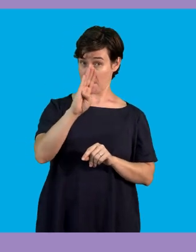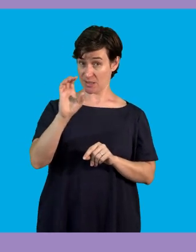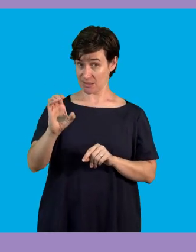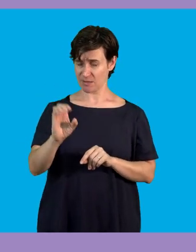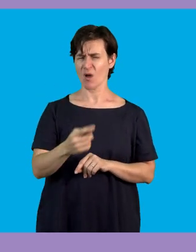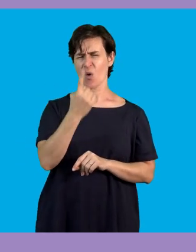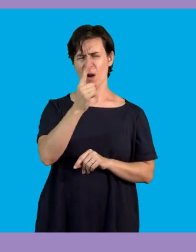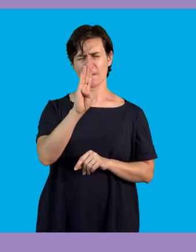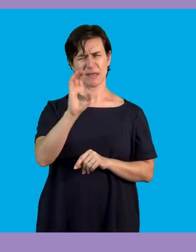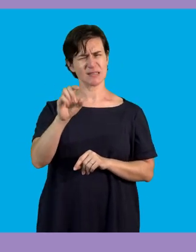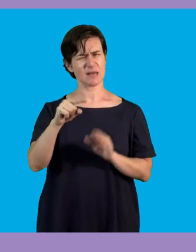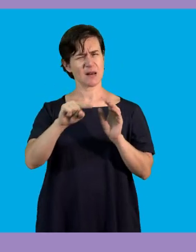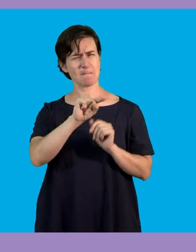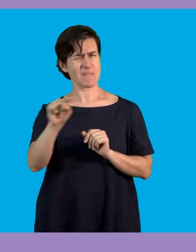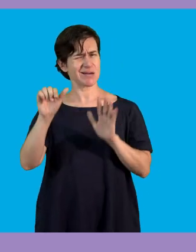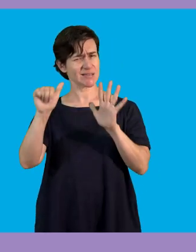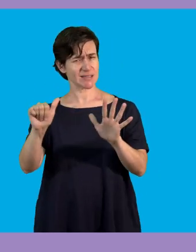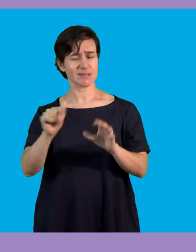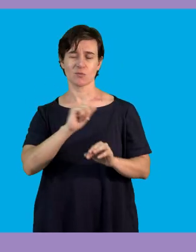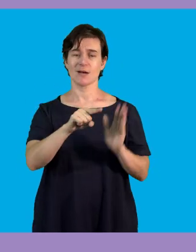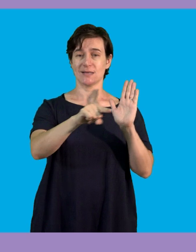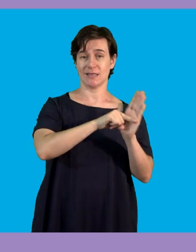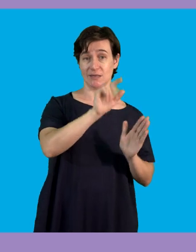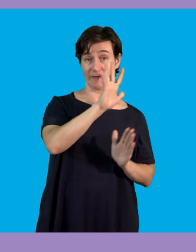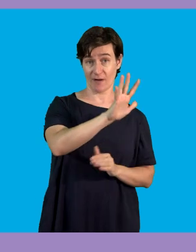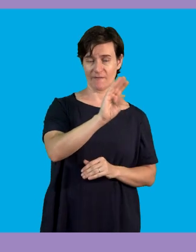1BC. 1BC minus 6 is